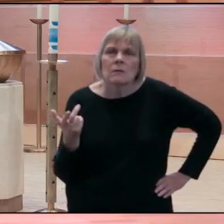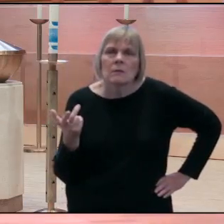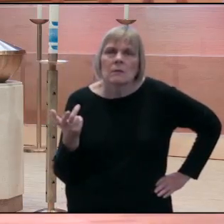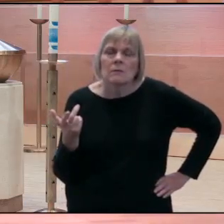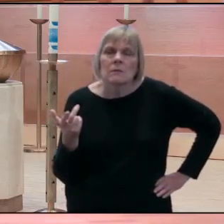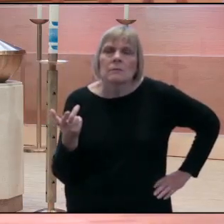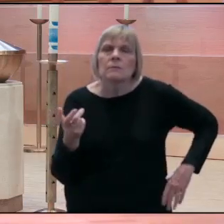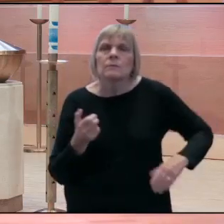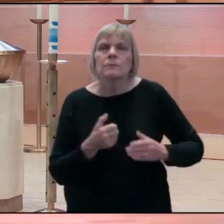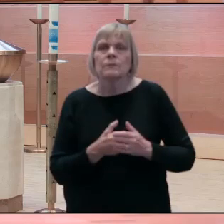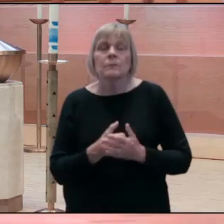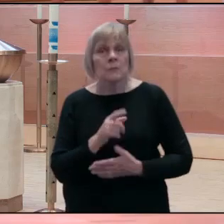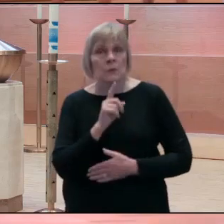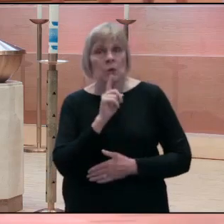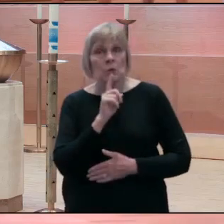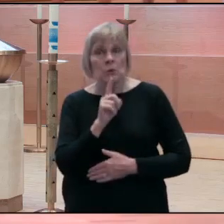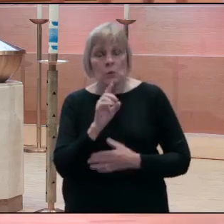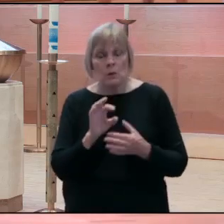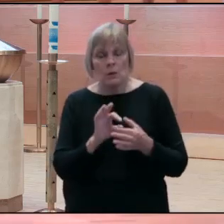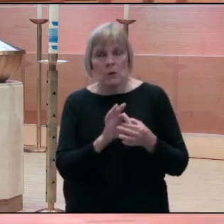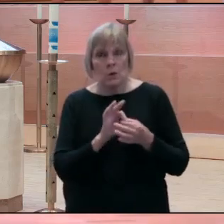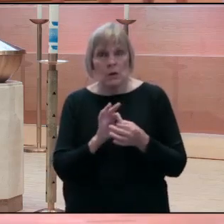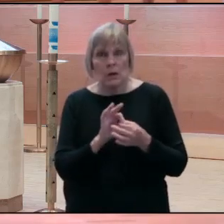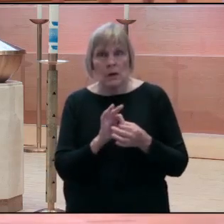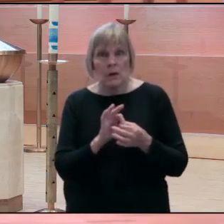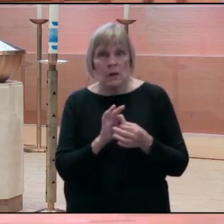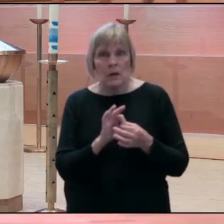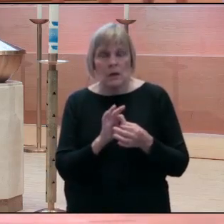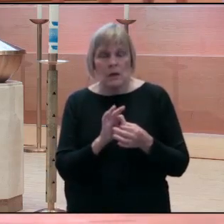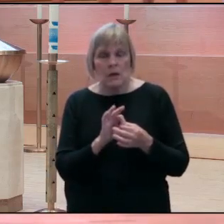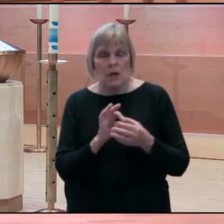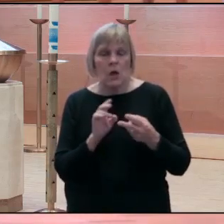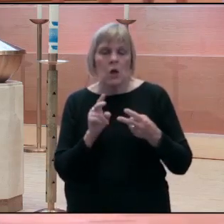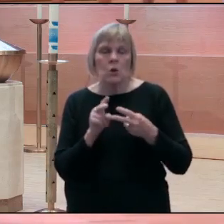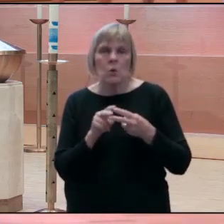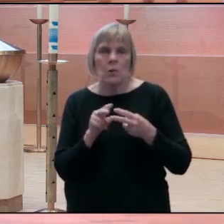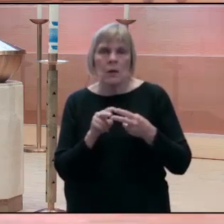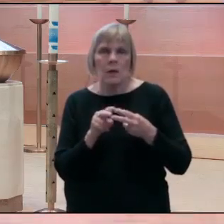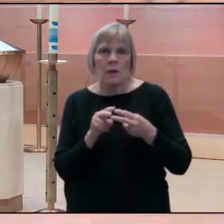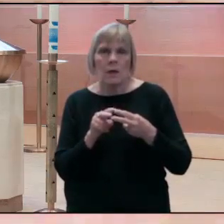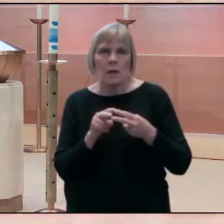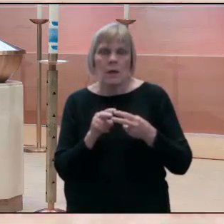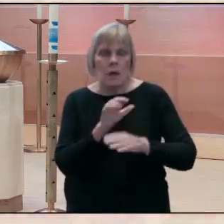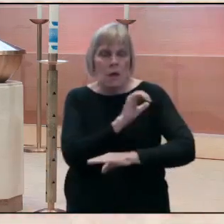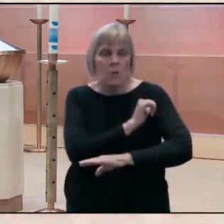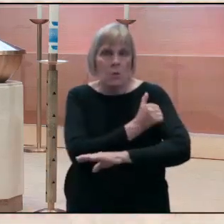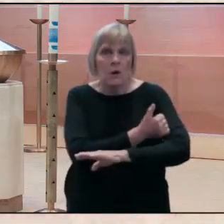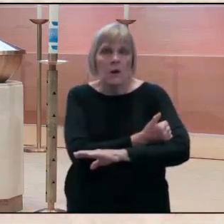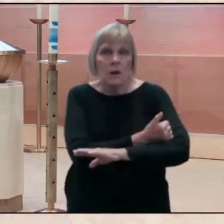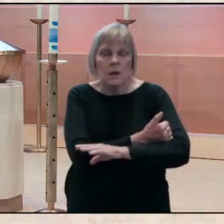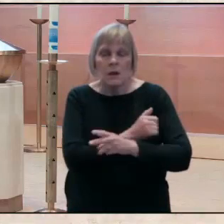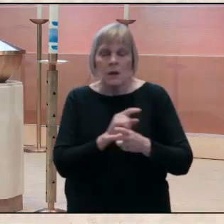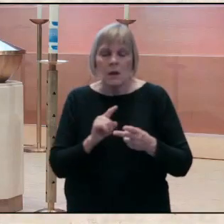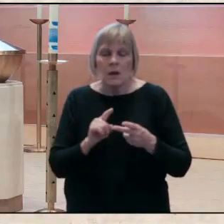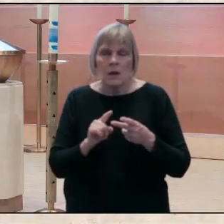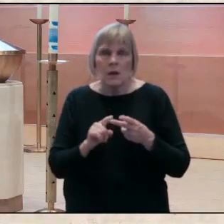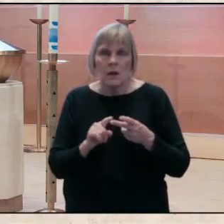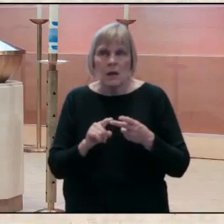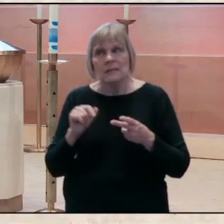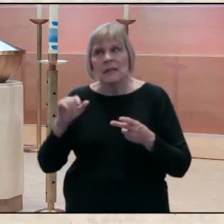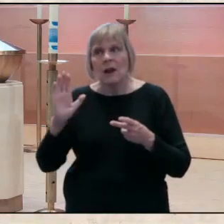Well, the reality is that true unity needs two things. It needs both authority